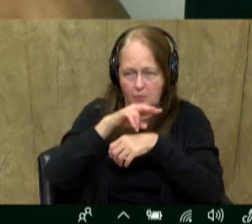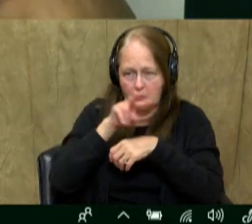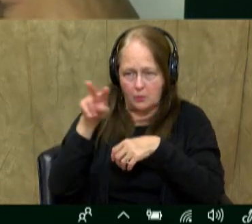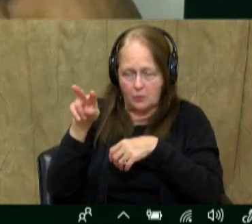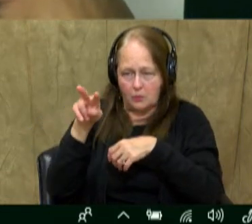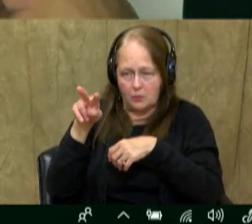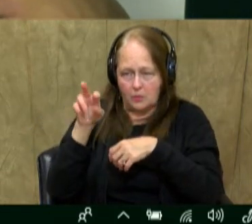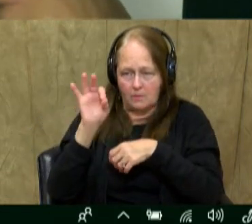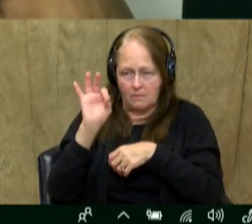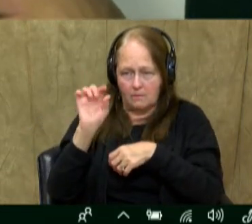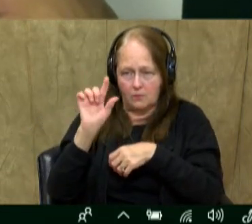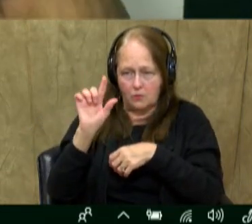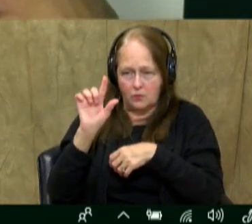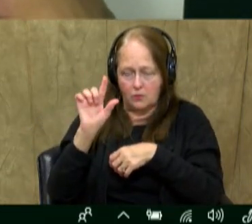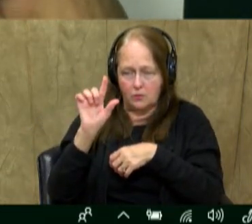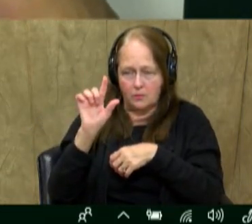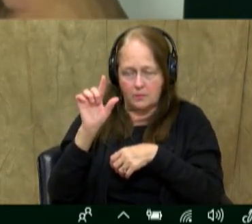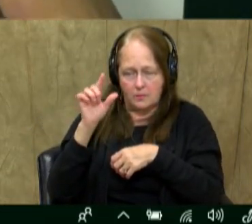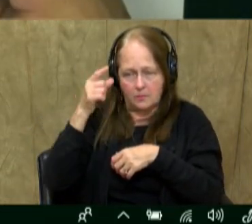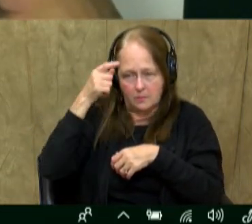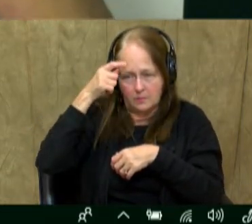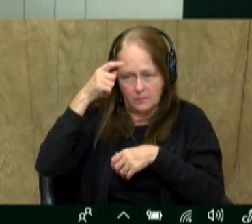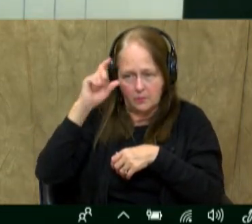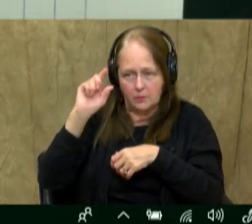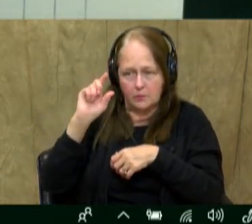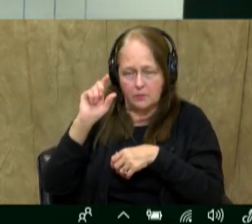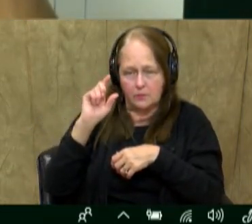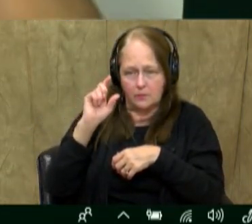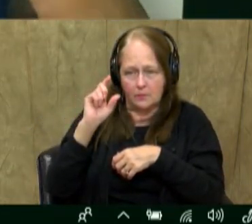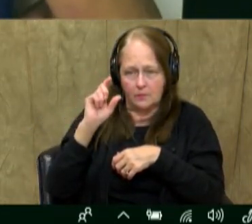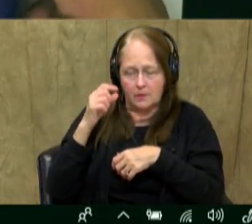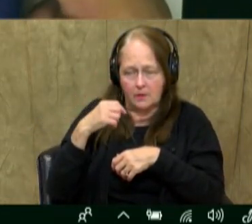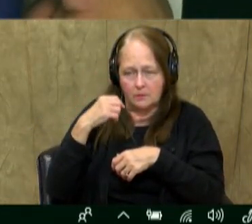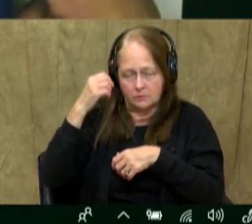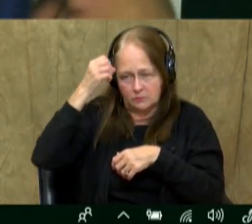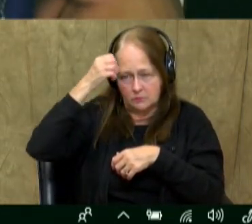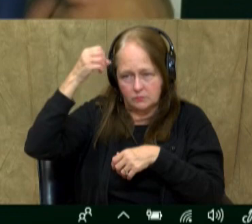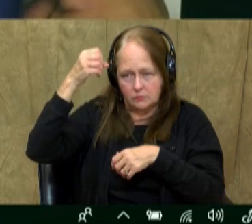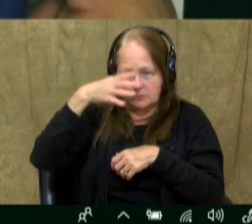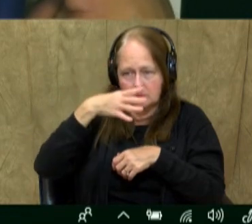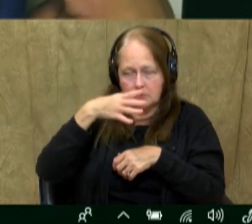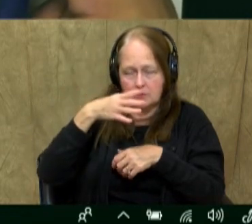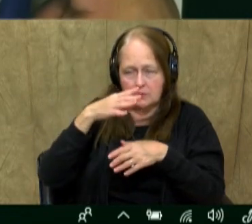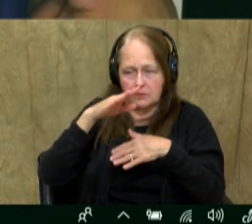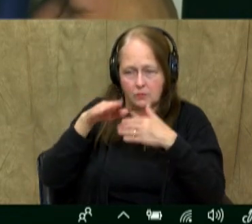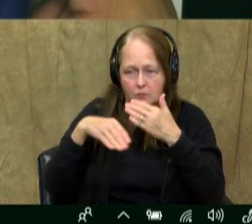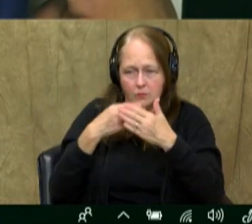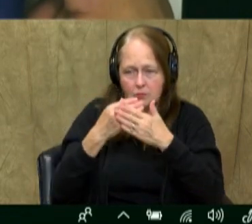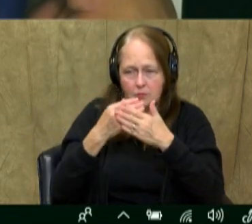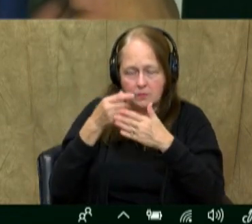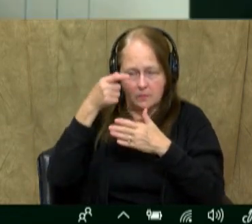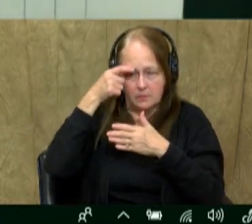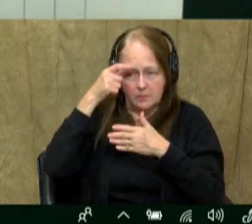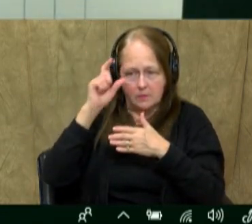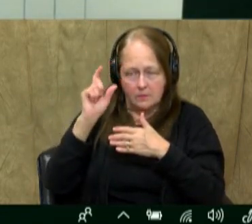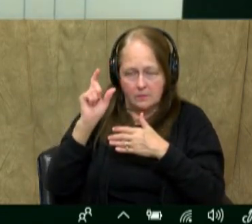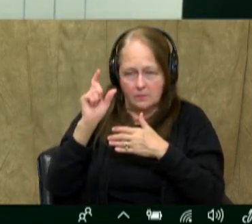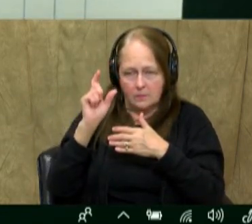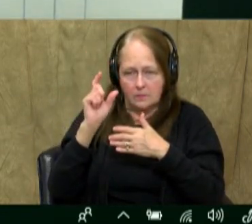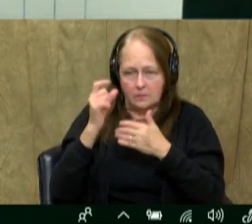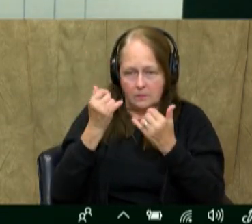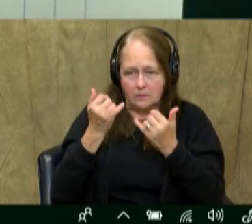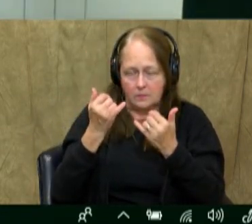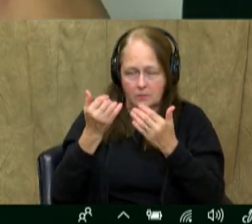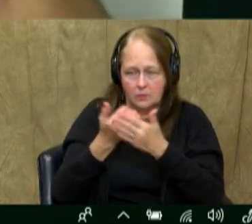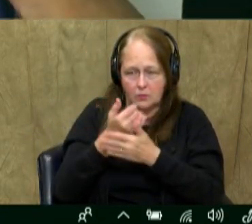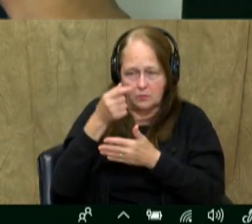at the moon, this whole entire lit half has sunlight hitting it. So we see the entire moon. So now